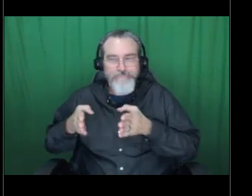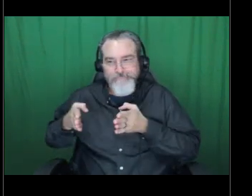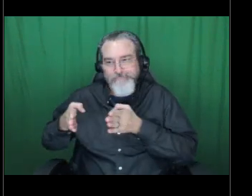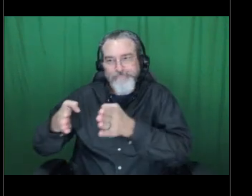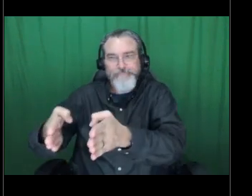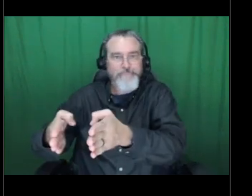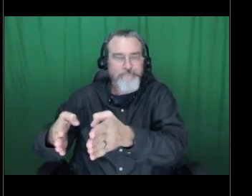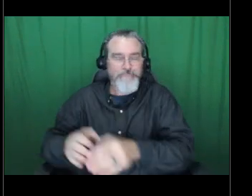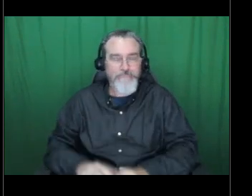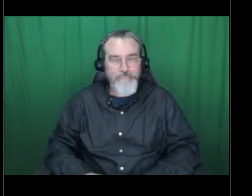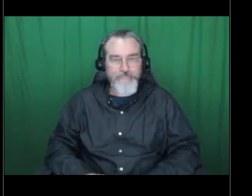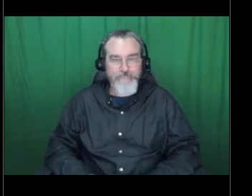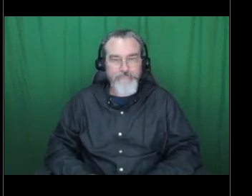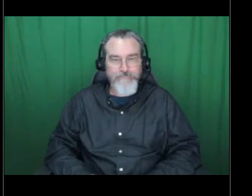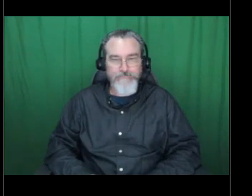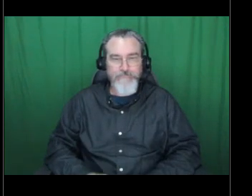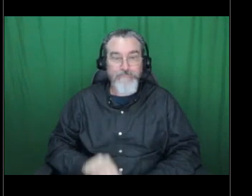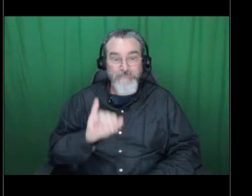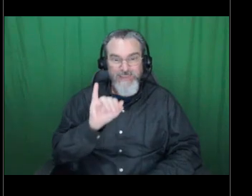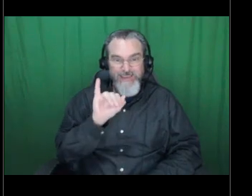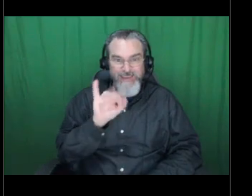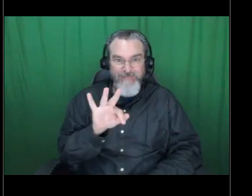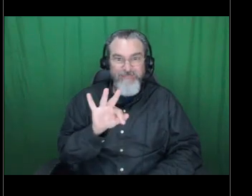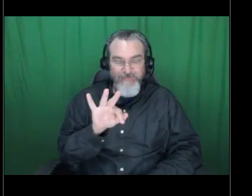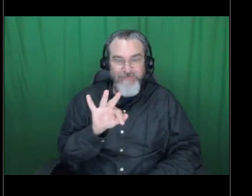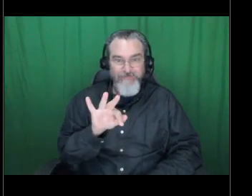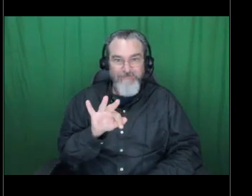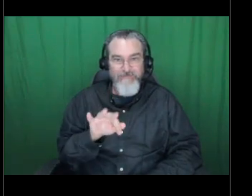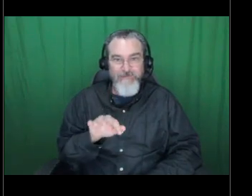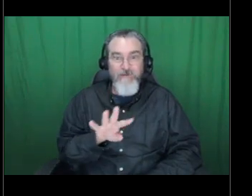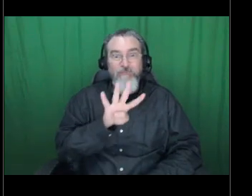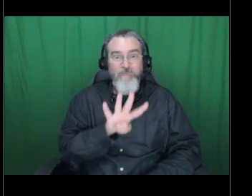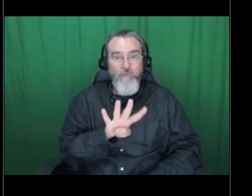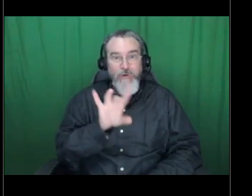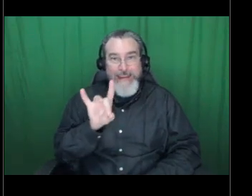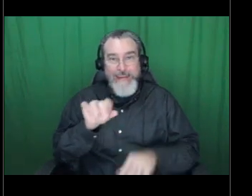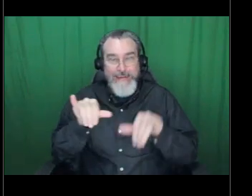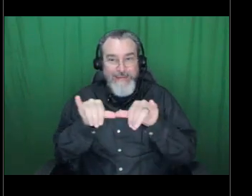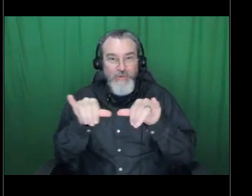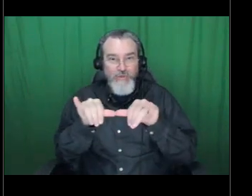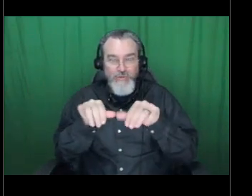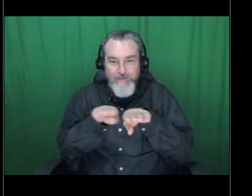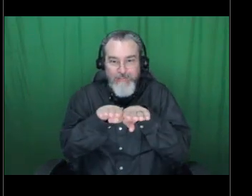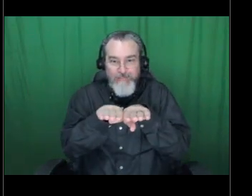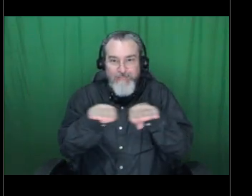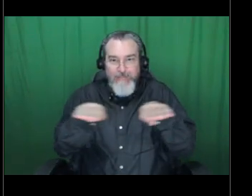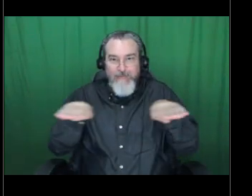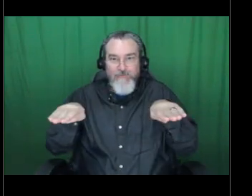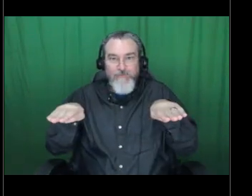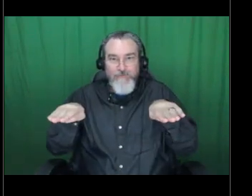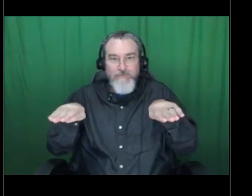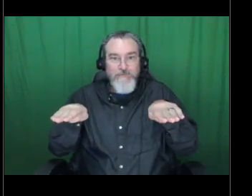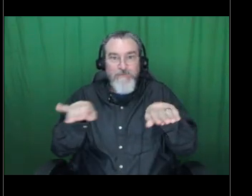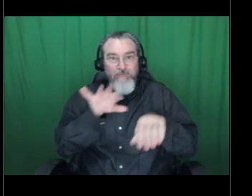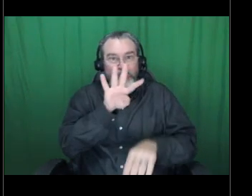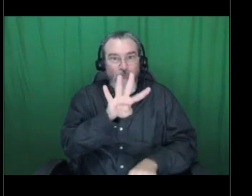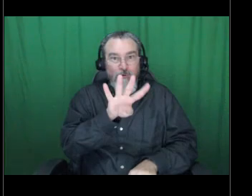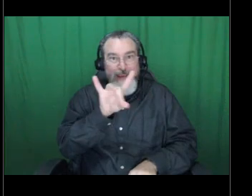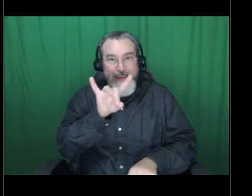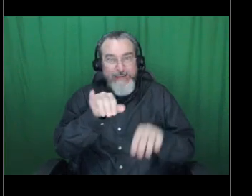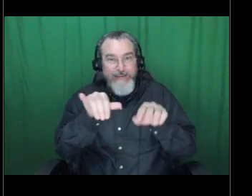If there is a 48-inch level passageway or greater at the top of the